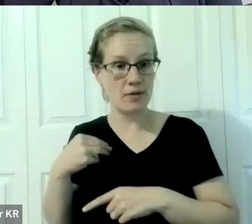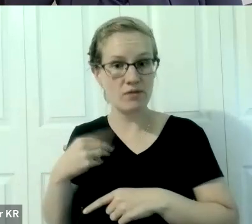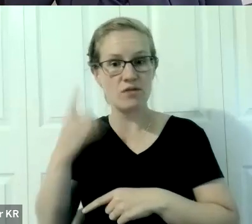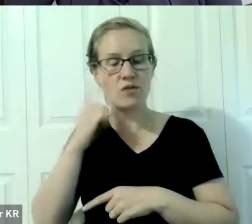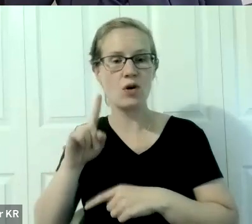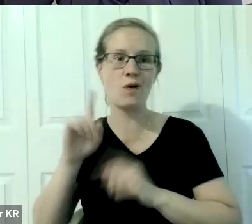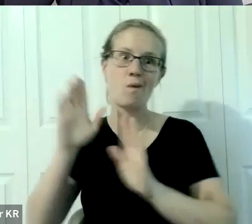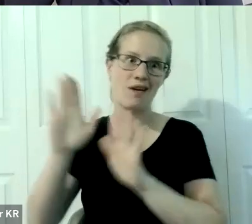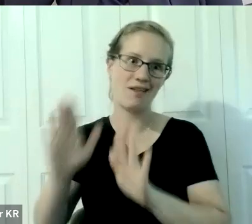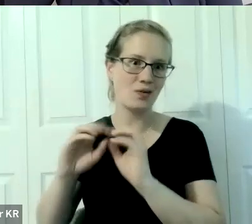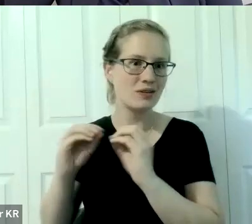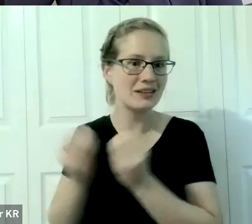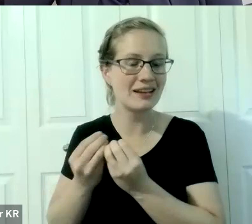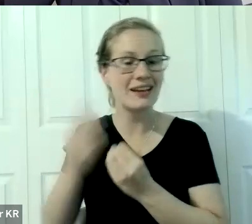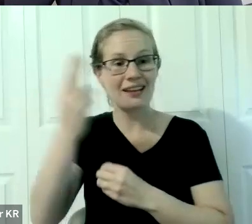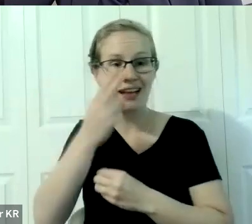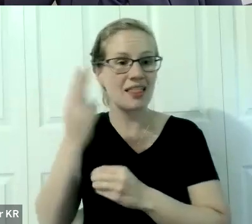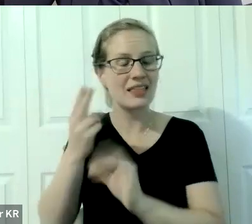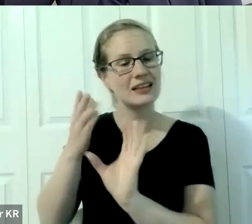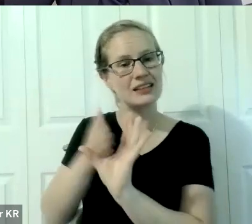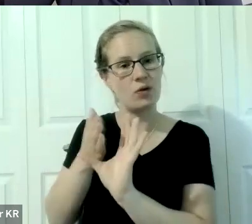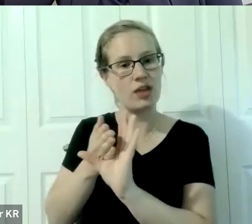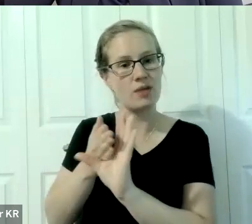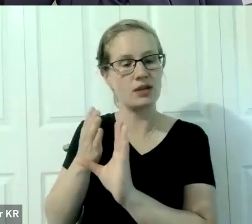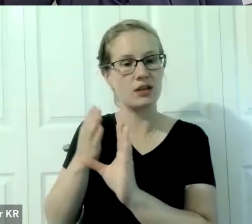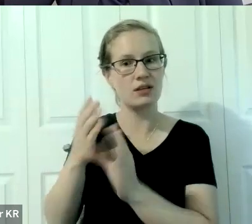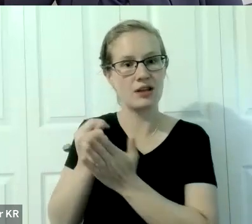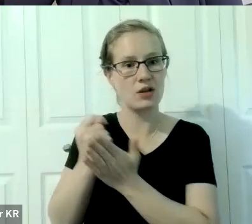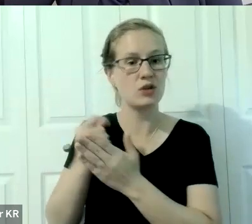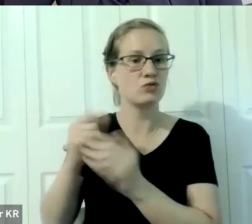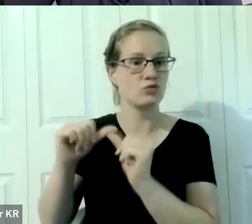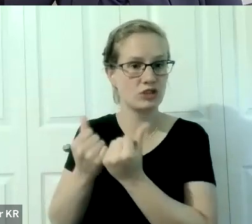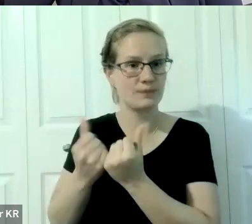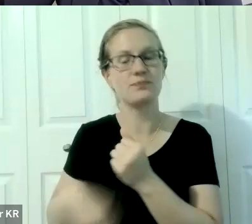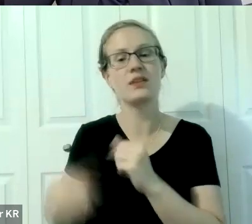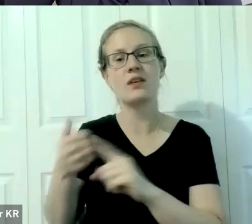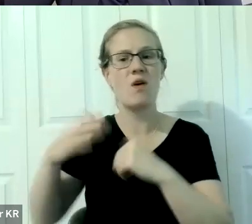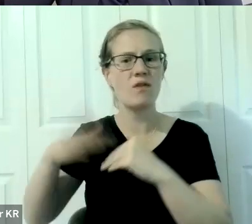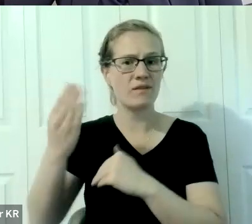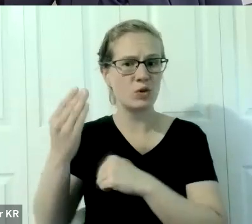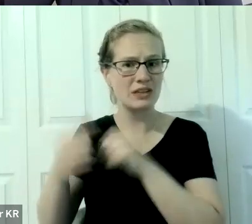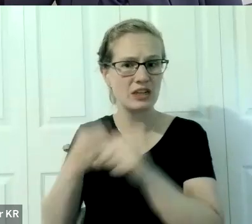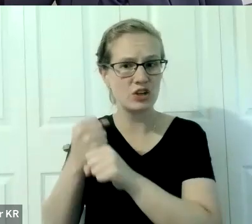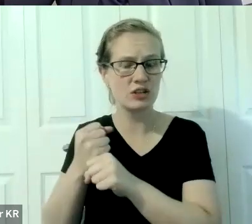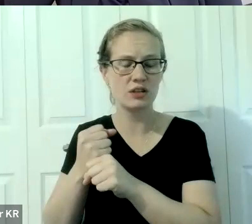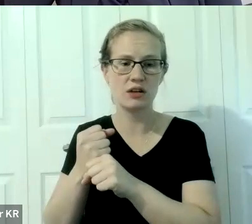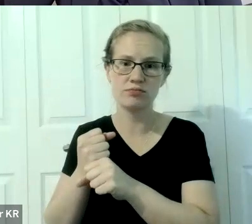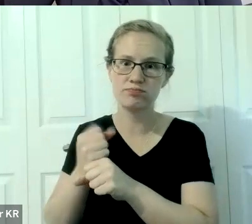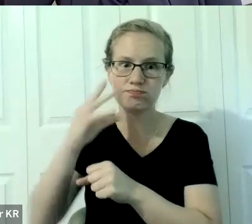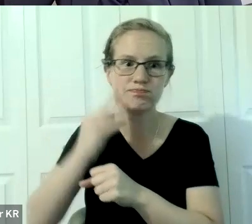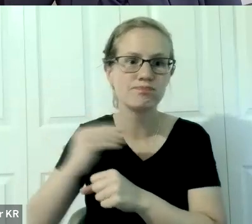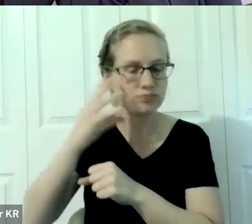a wonderful organization, the Catholic Psychotherapy Association. And Maribel has over 14 years of extensive